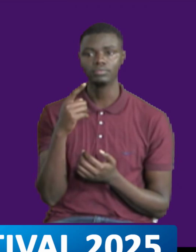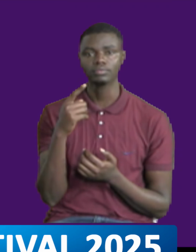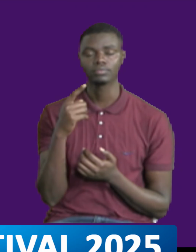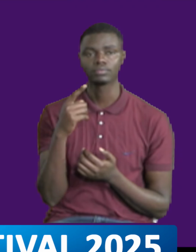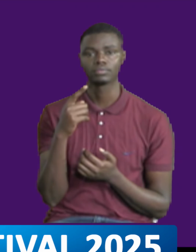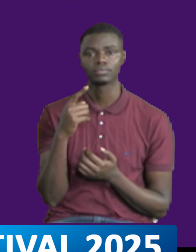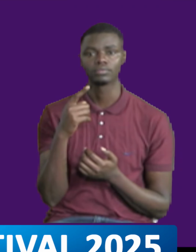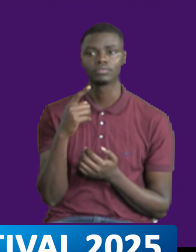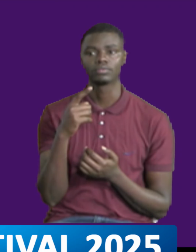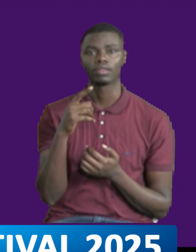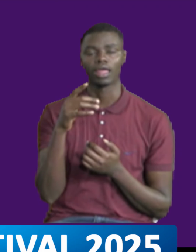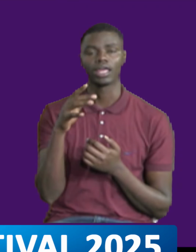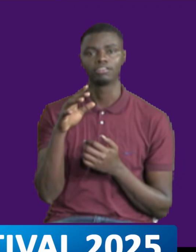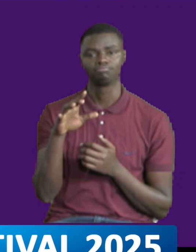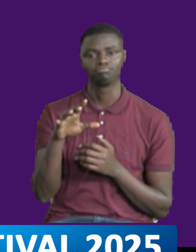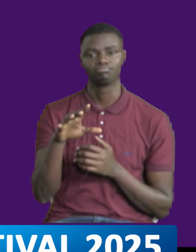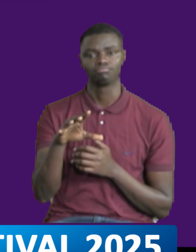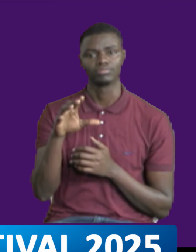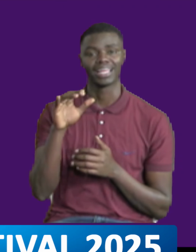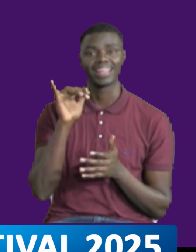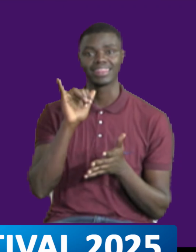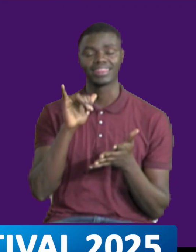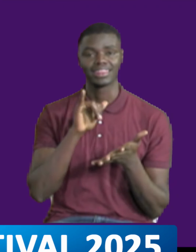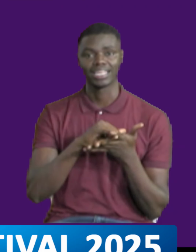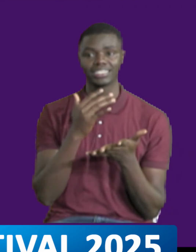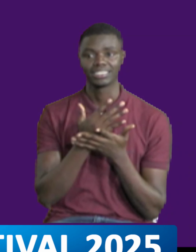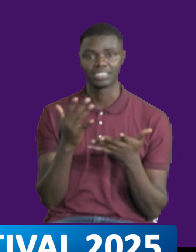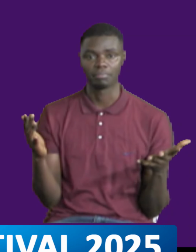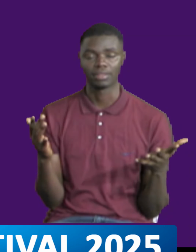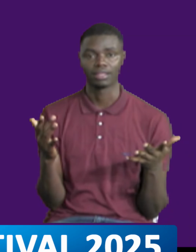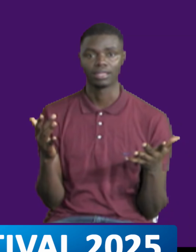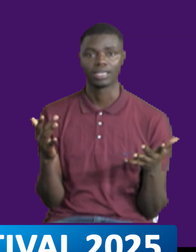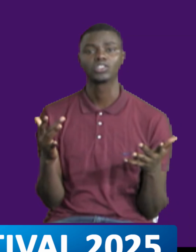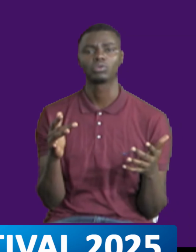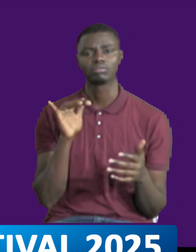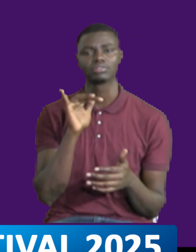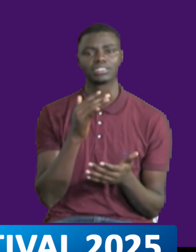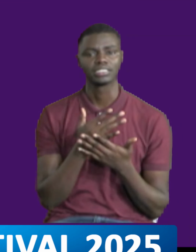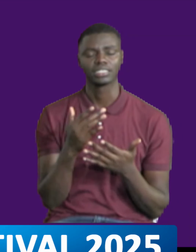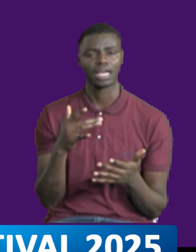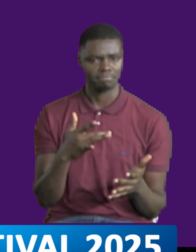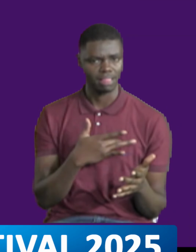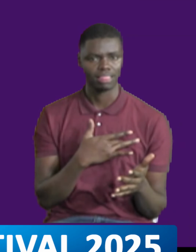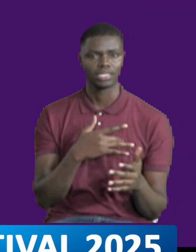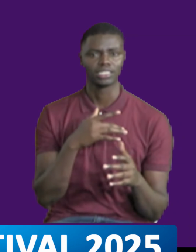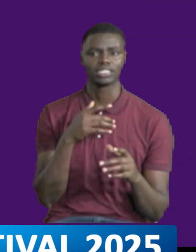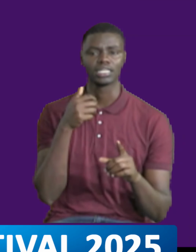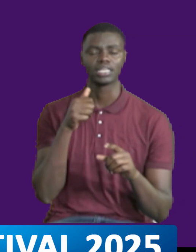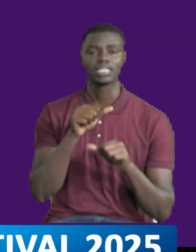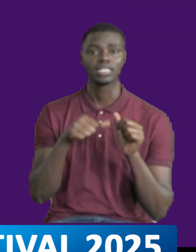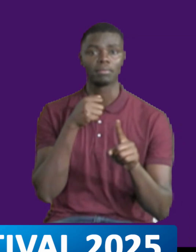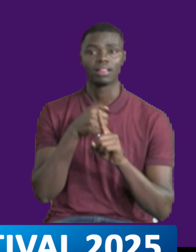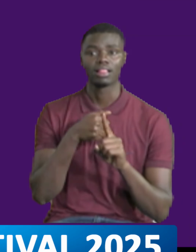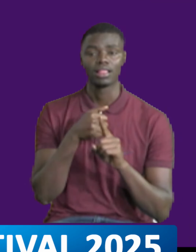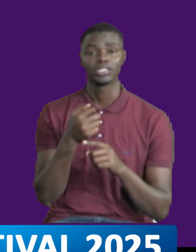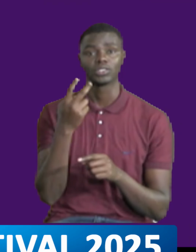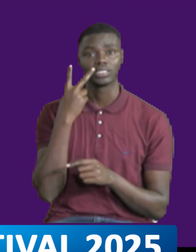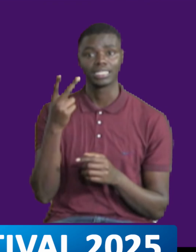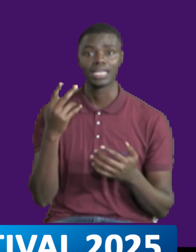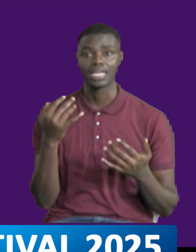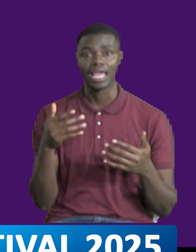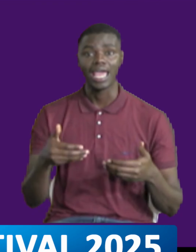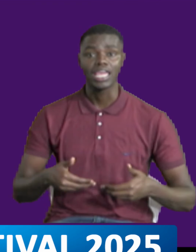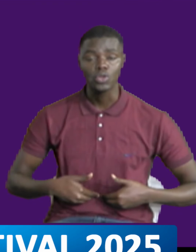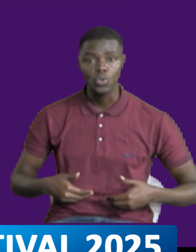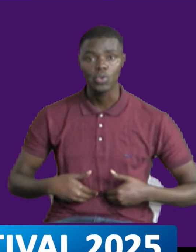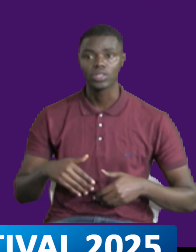to heart because it's something that I'm really, an advocate about, is just seeing young people in the space.